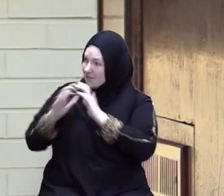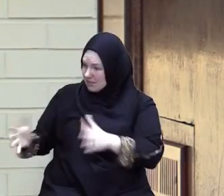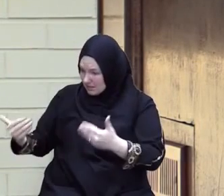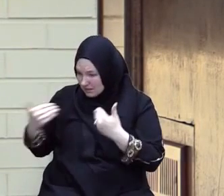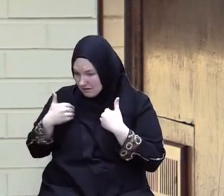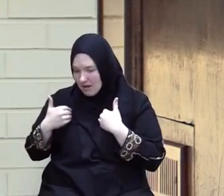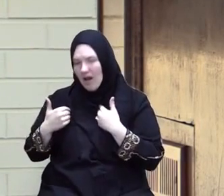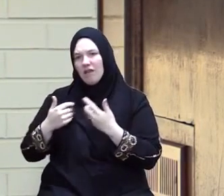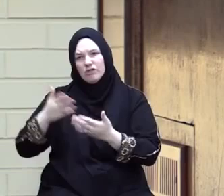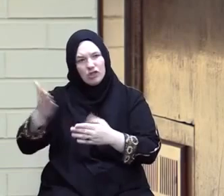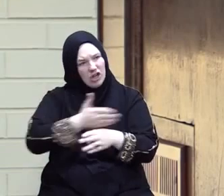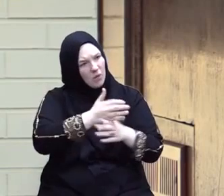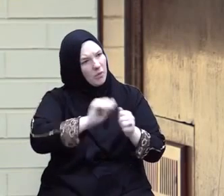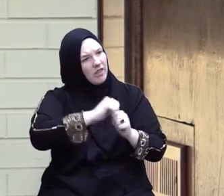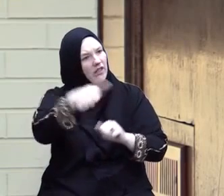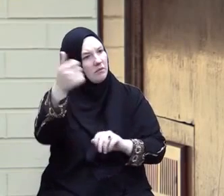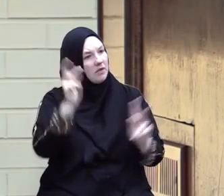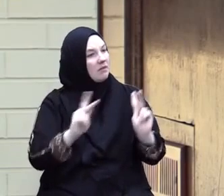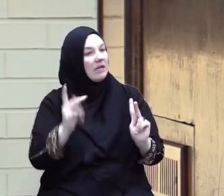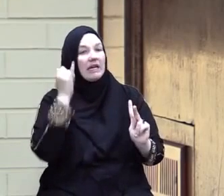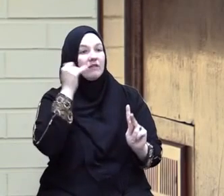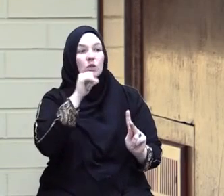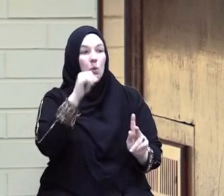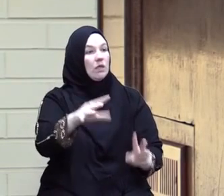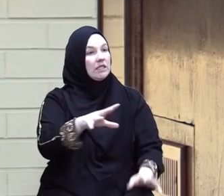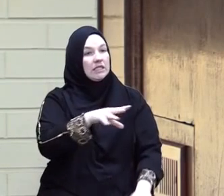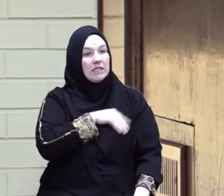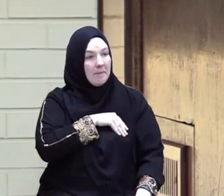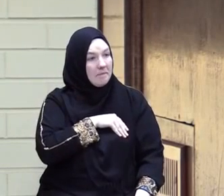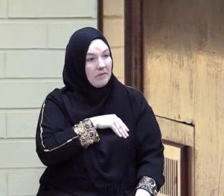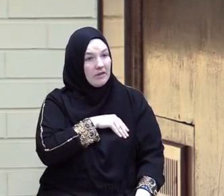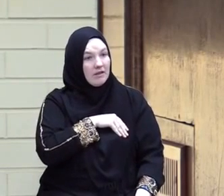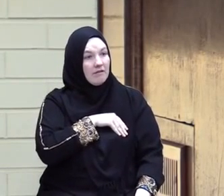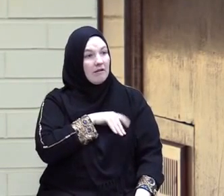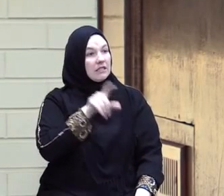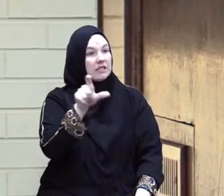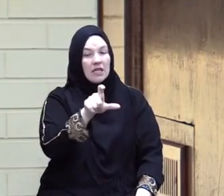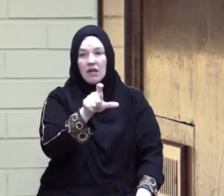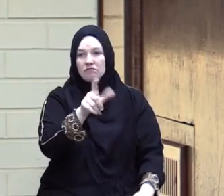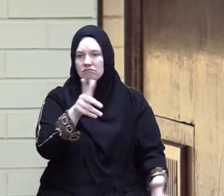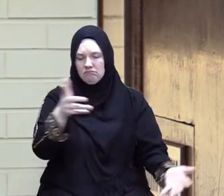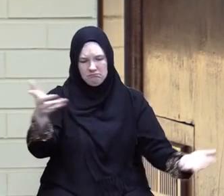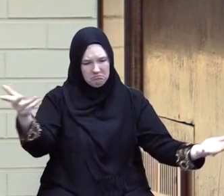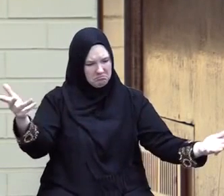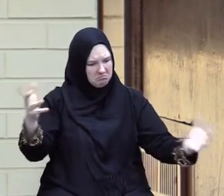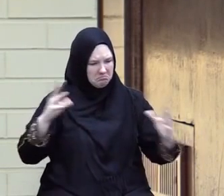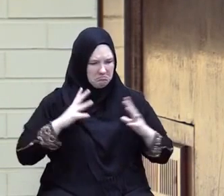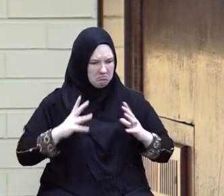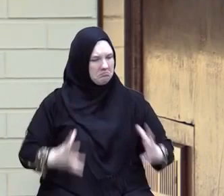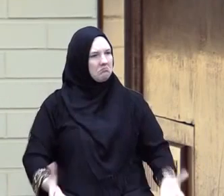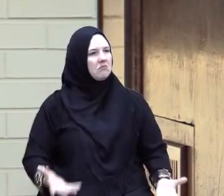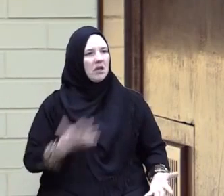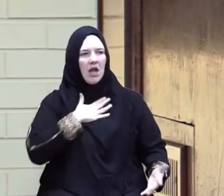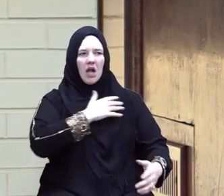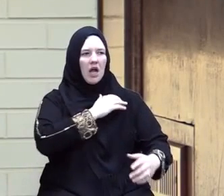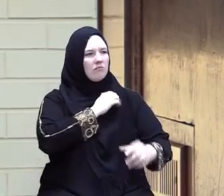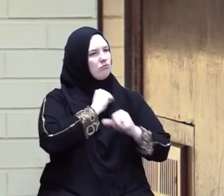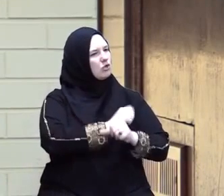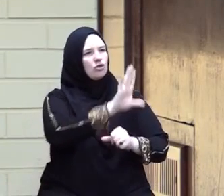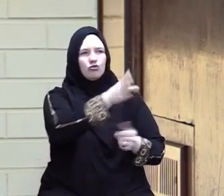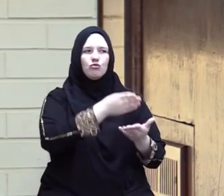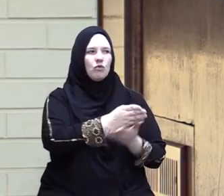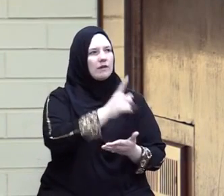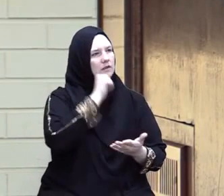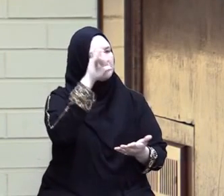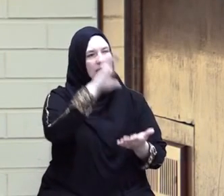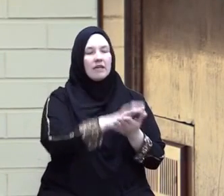blessings and the light of Islam. And if they do not accept it, it's a choice we have to protect and let Allah